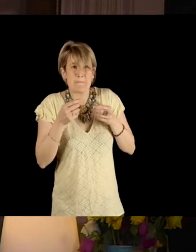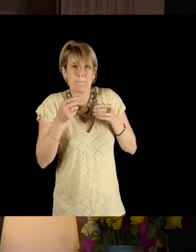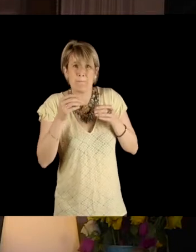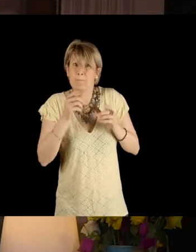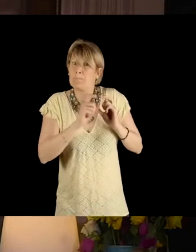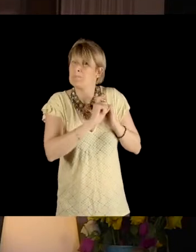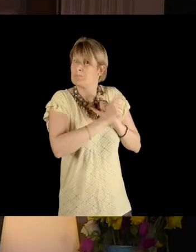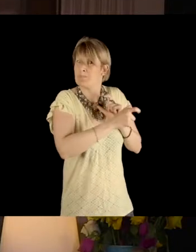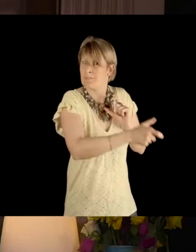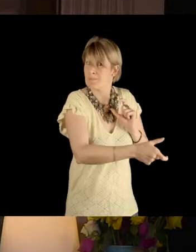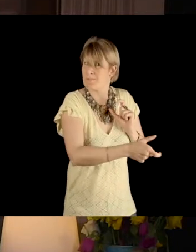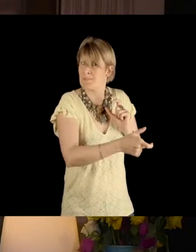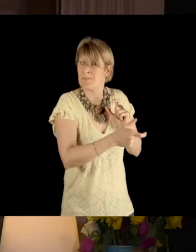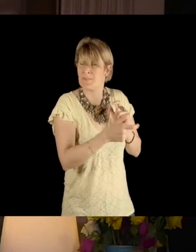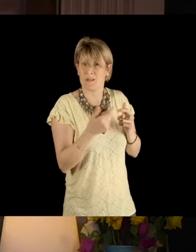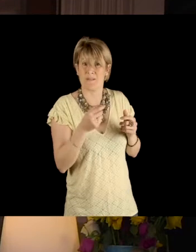in the form of smoke.